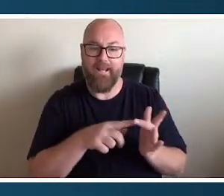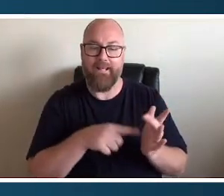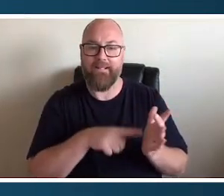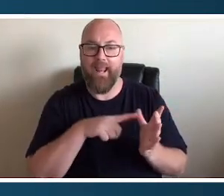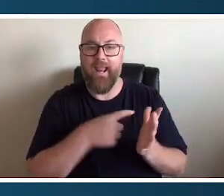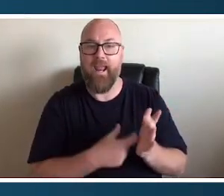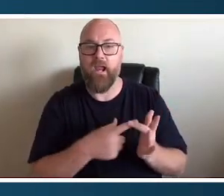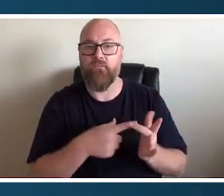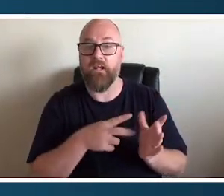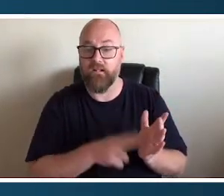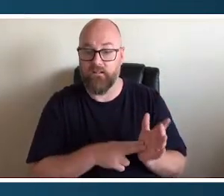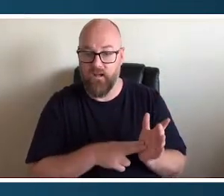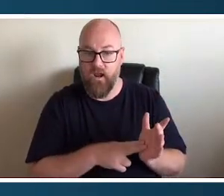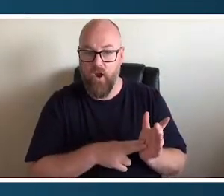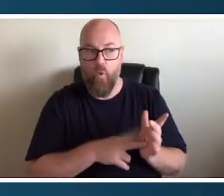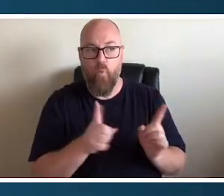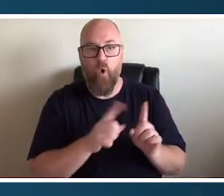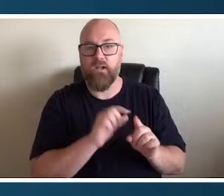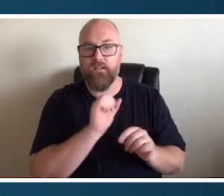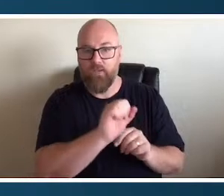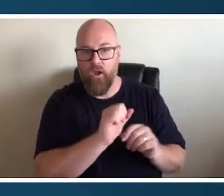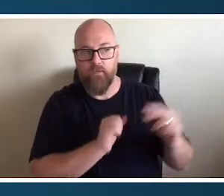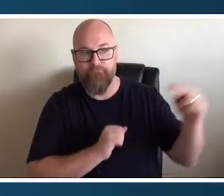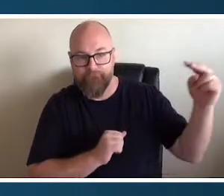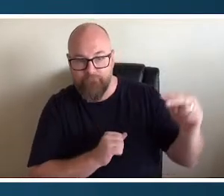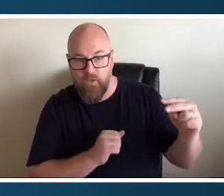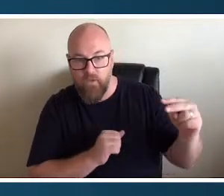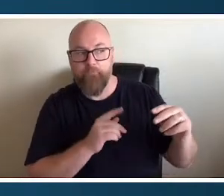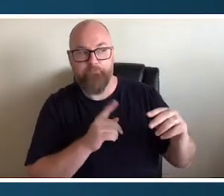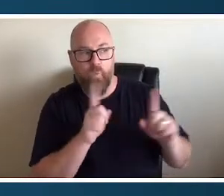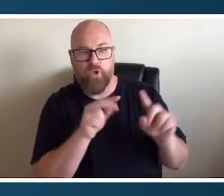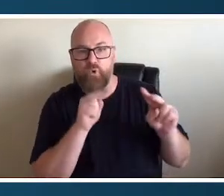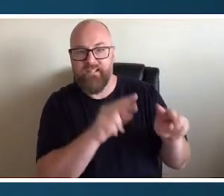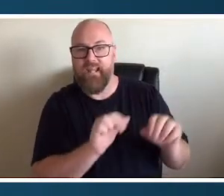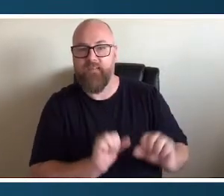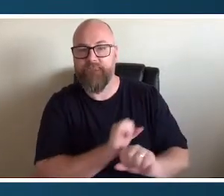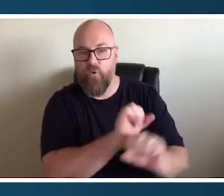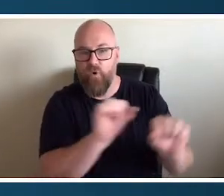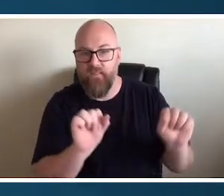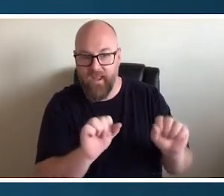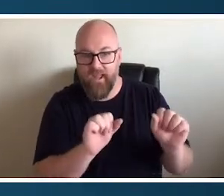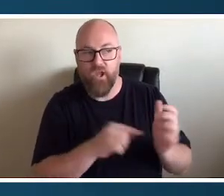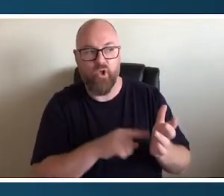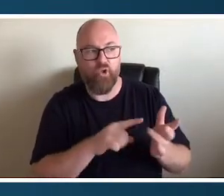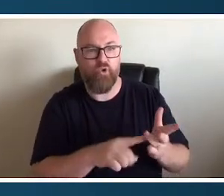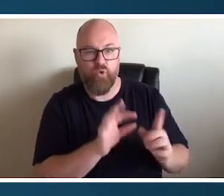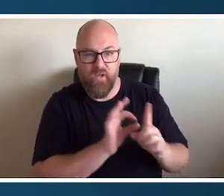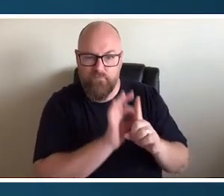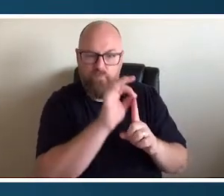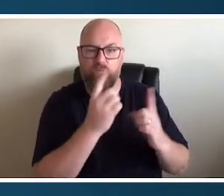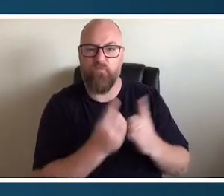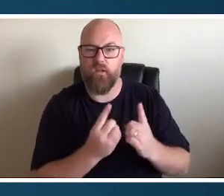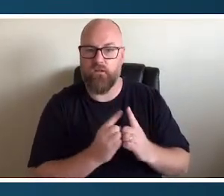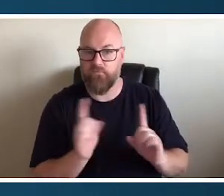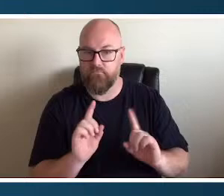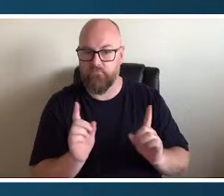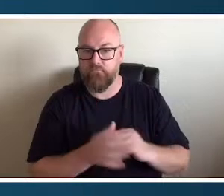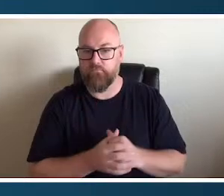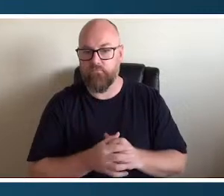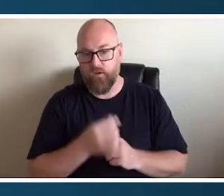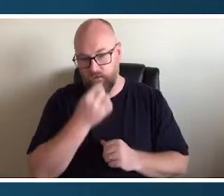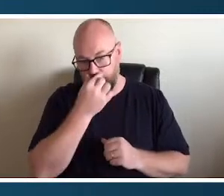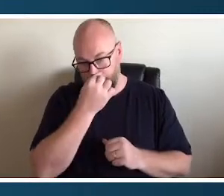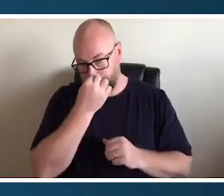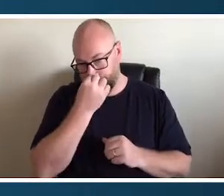and what opportunities do you see for there to be to build bridges? And many of you work with